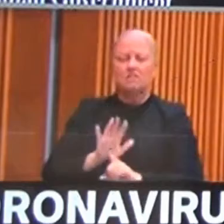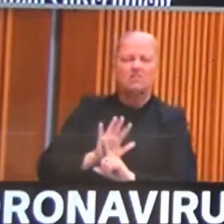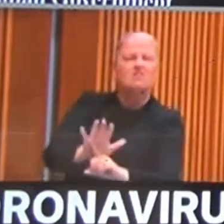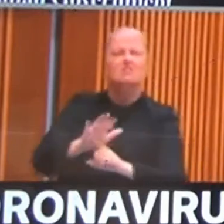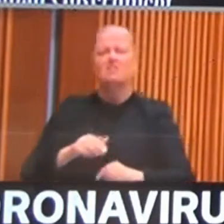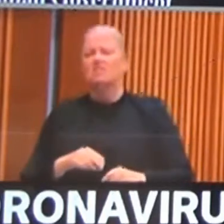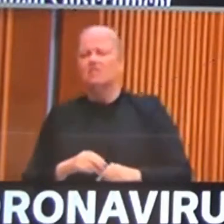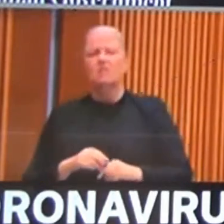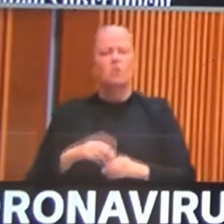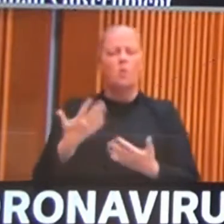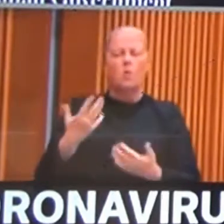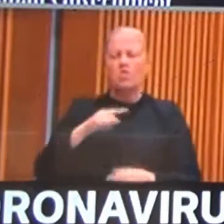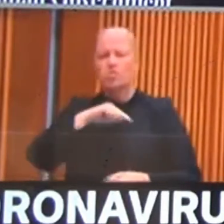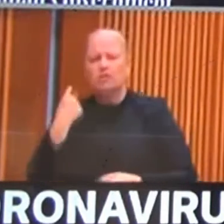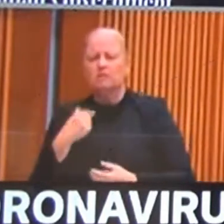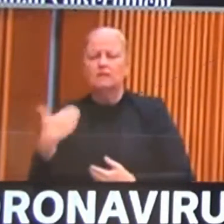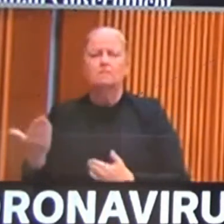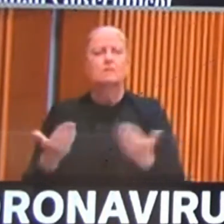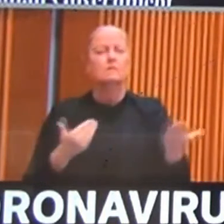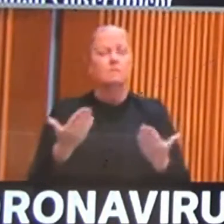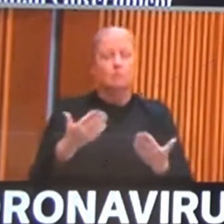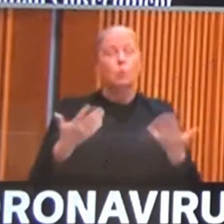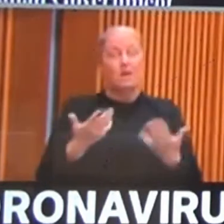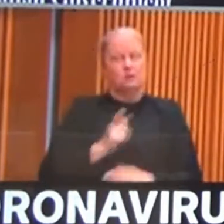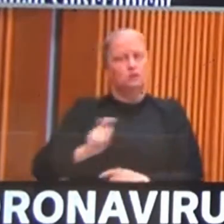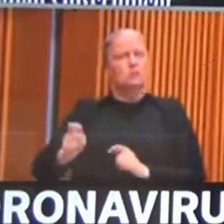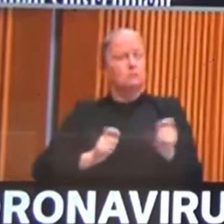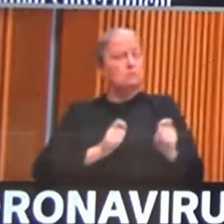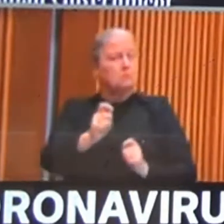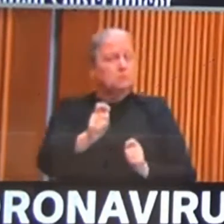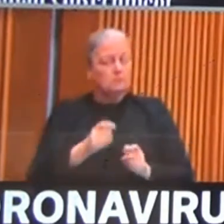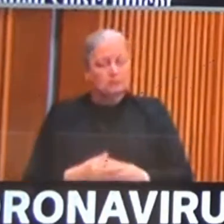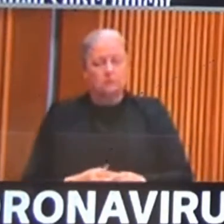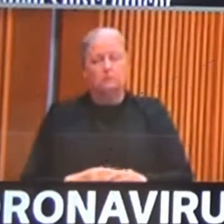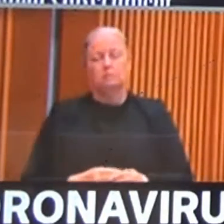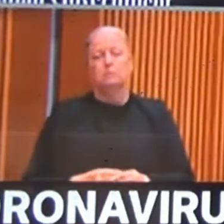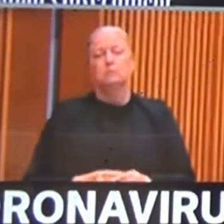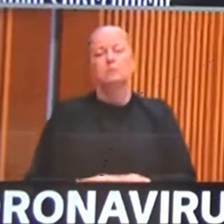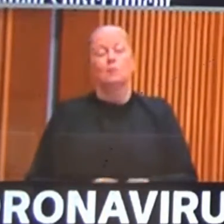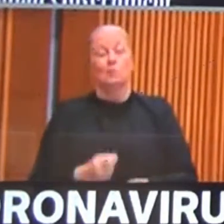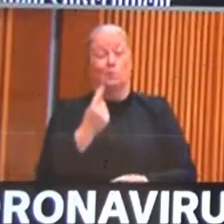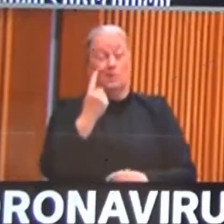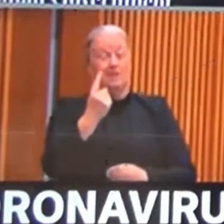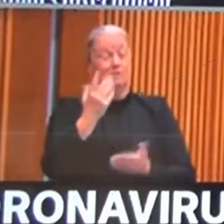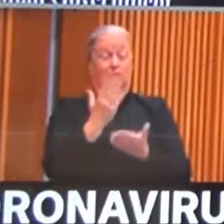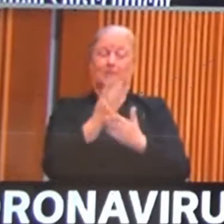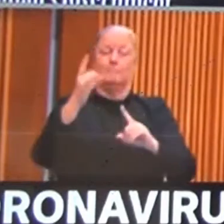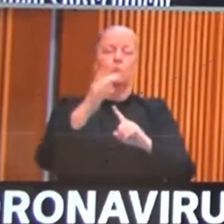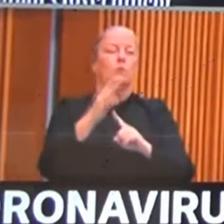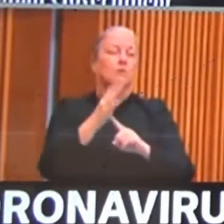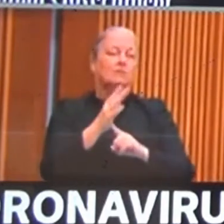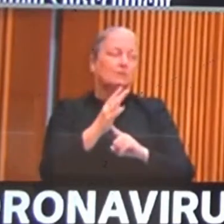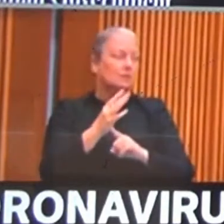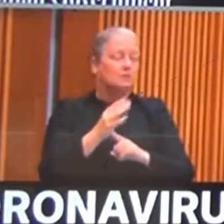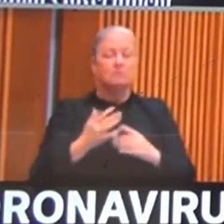threatened, of charges being laid. And why this is important is to send a very clear message. Overwhelmingly,